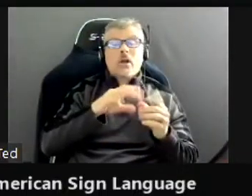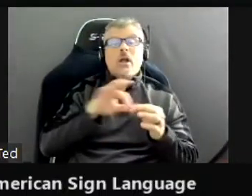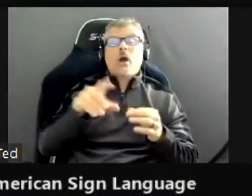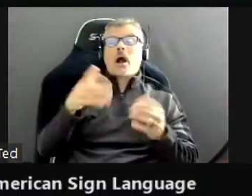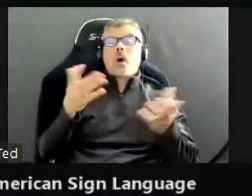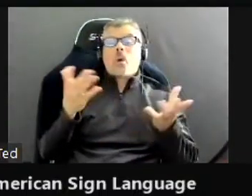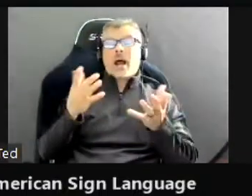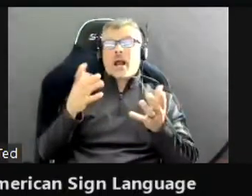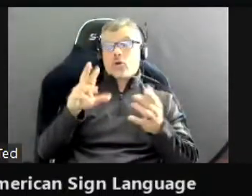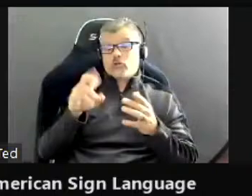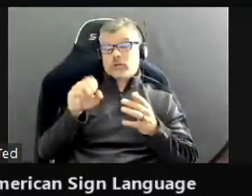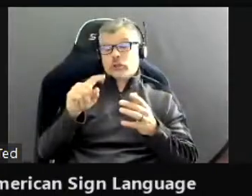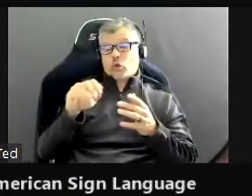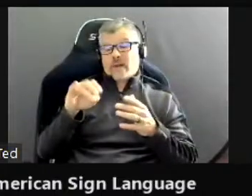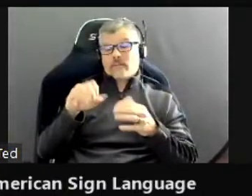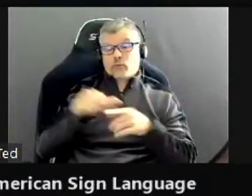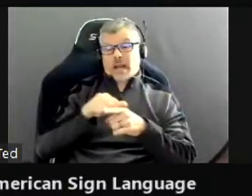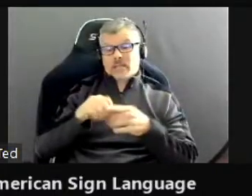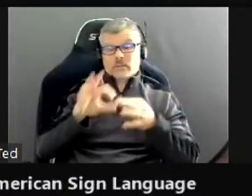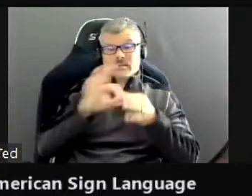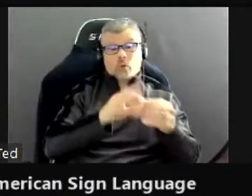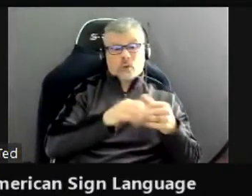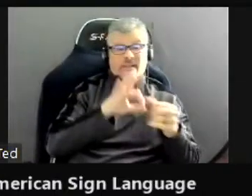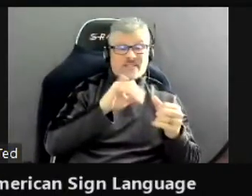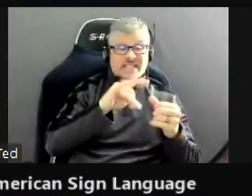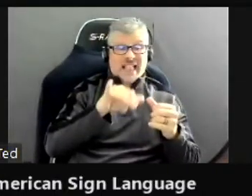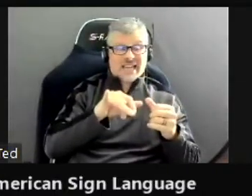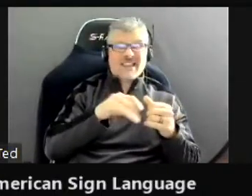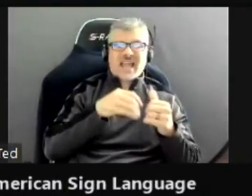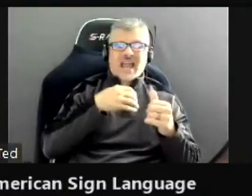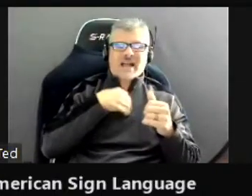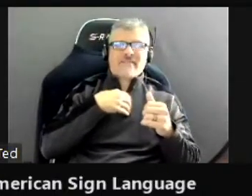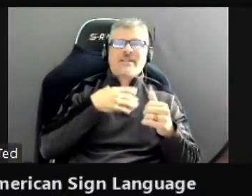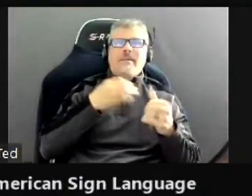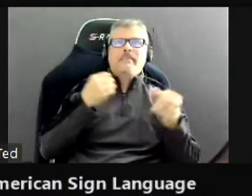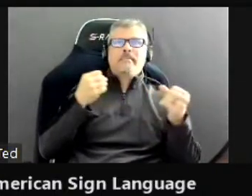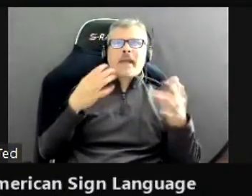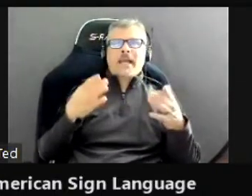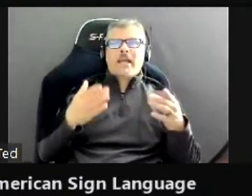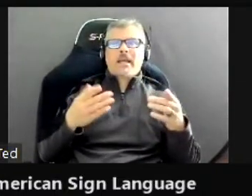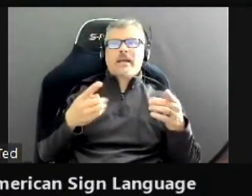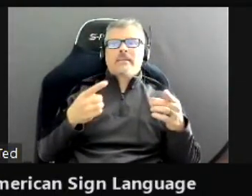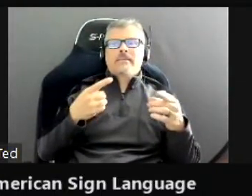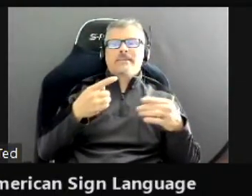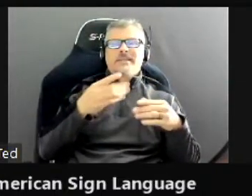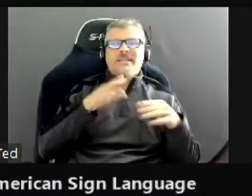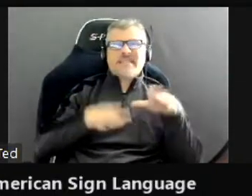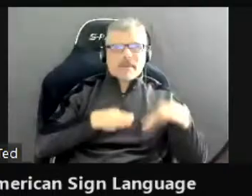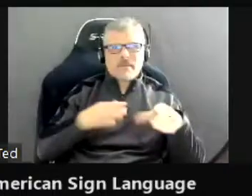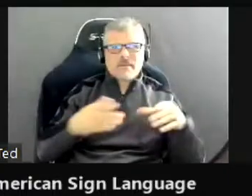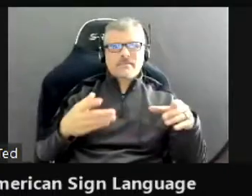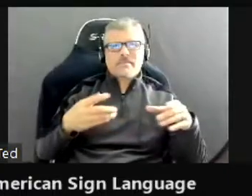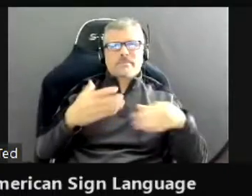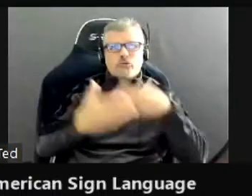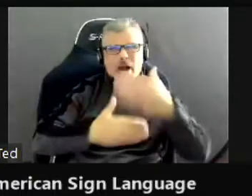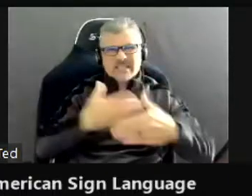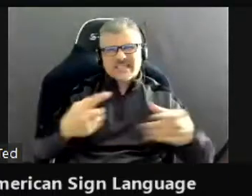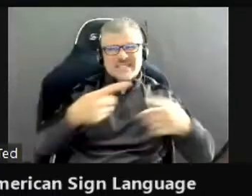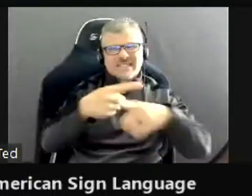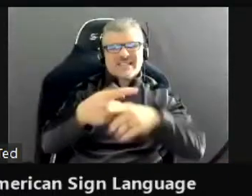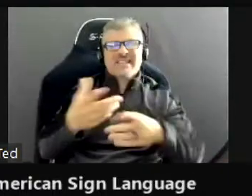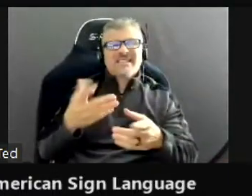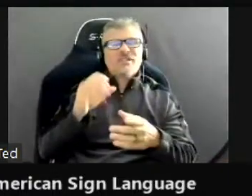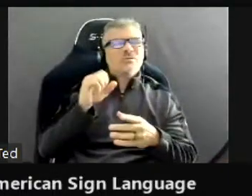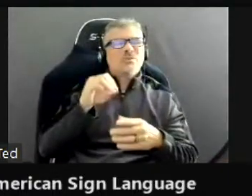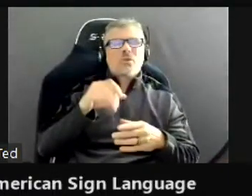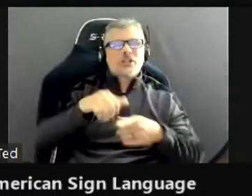done with fidelity, there are many process steps and processes. And I feel like there's been a sprinkling of